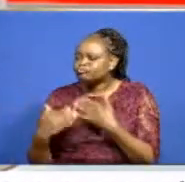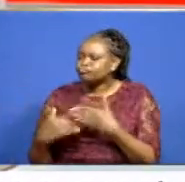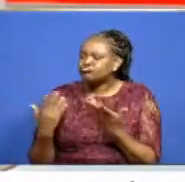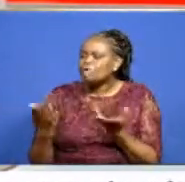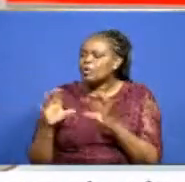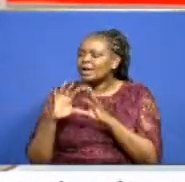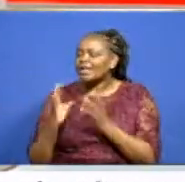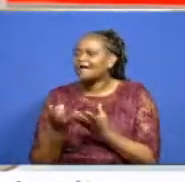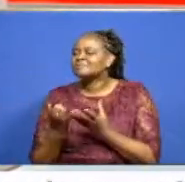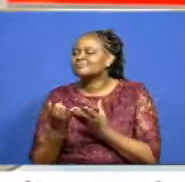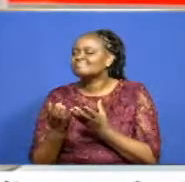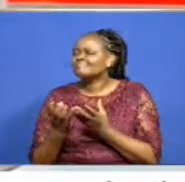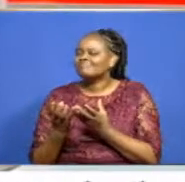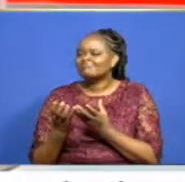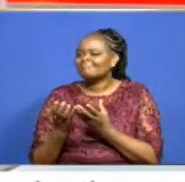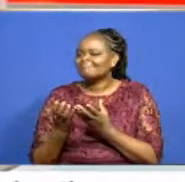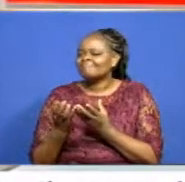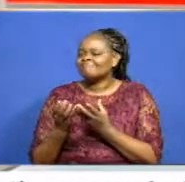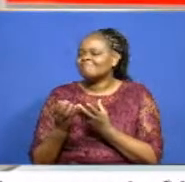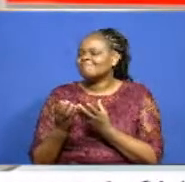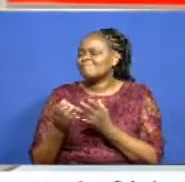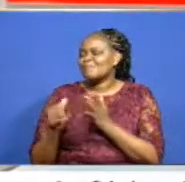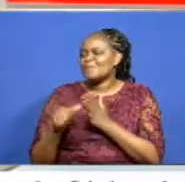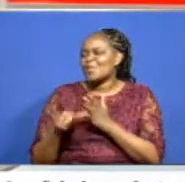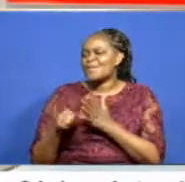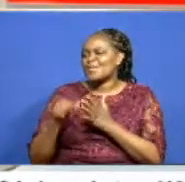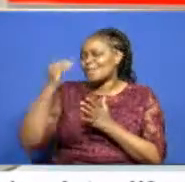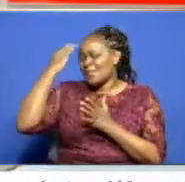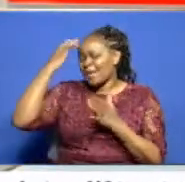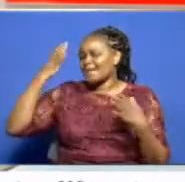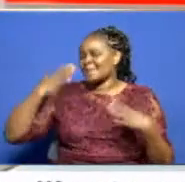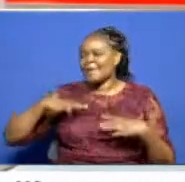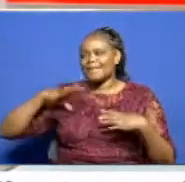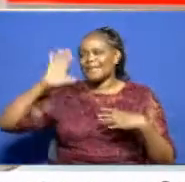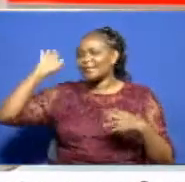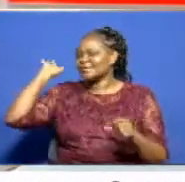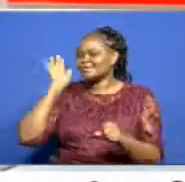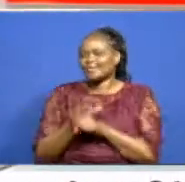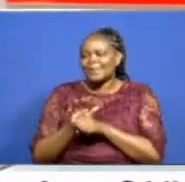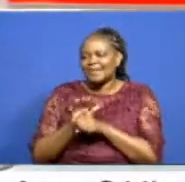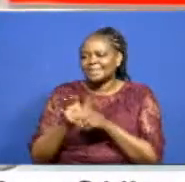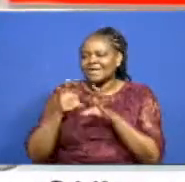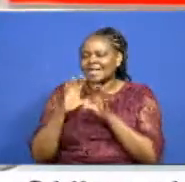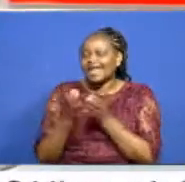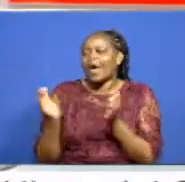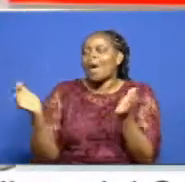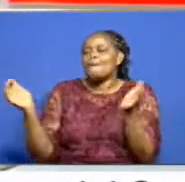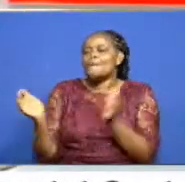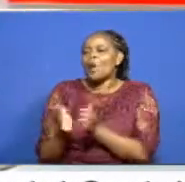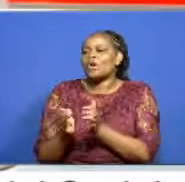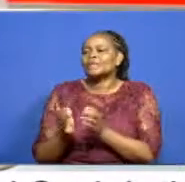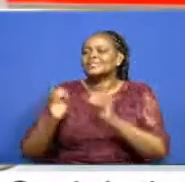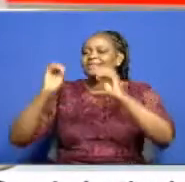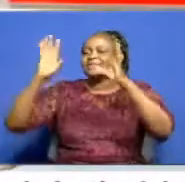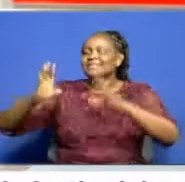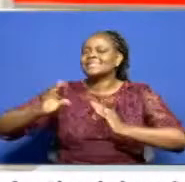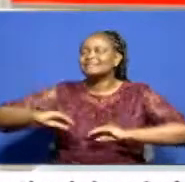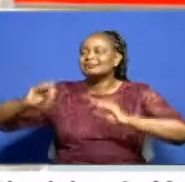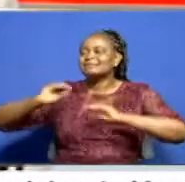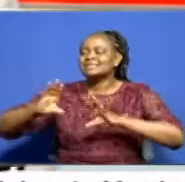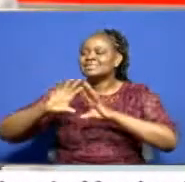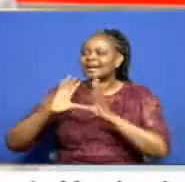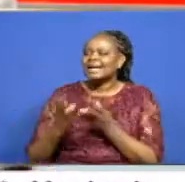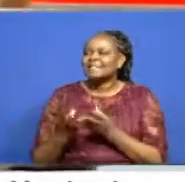classes are buttressed because the population is too much. In many instances, teachers teach classes which